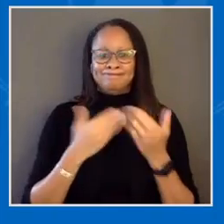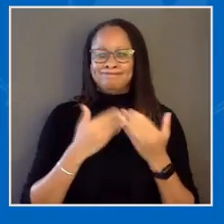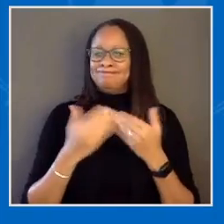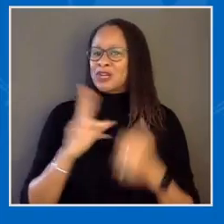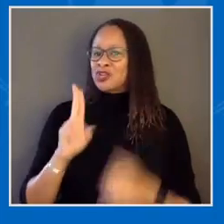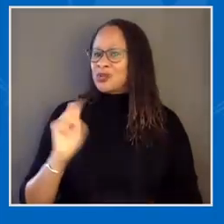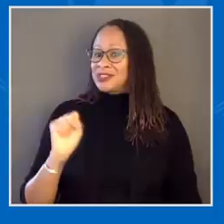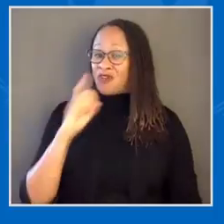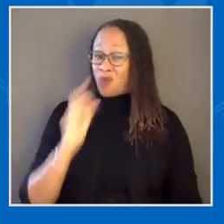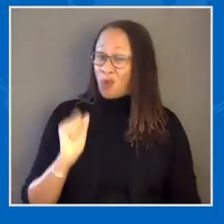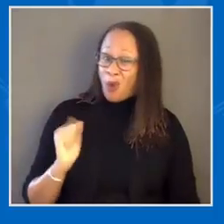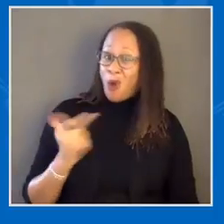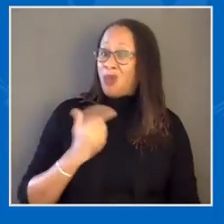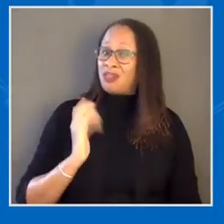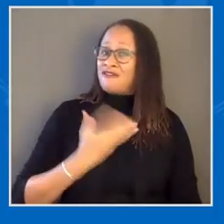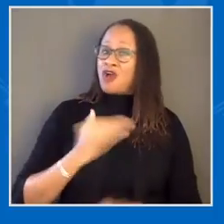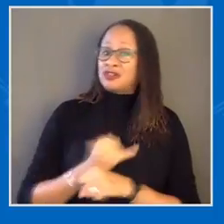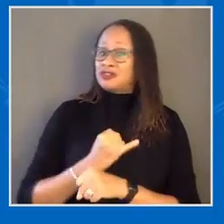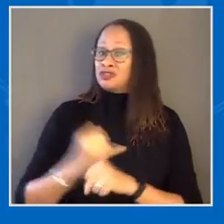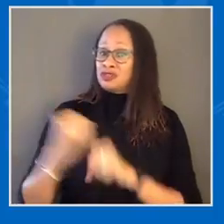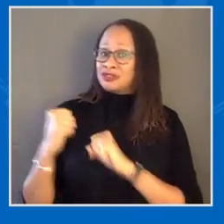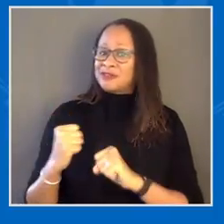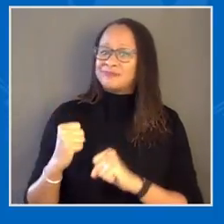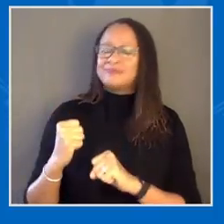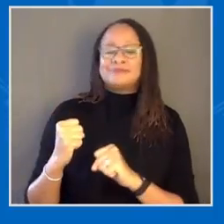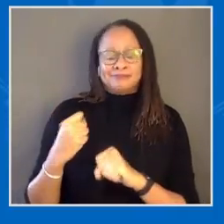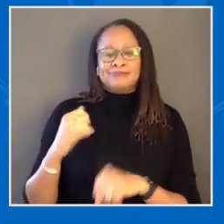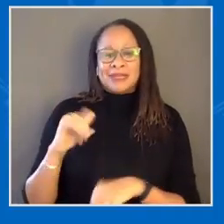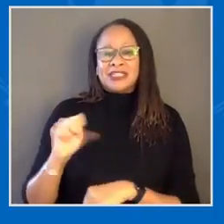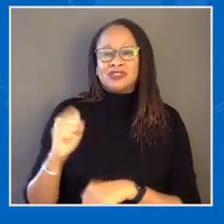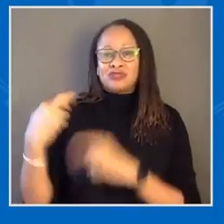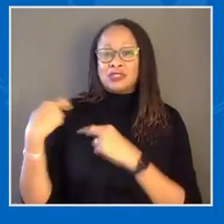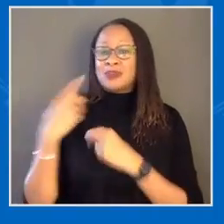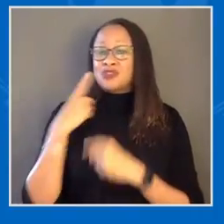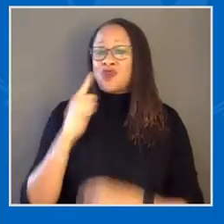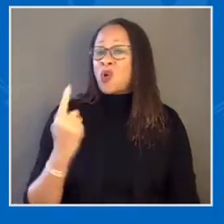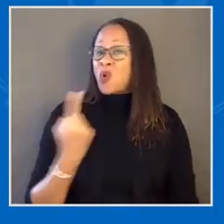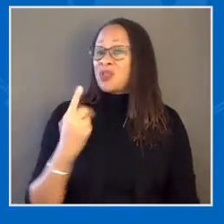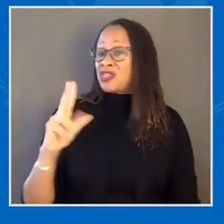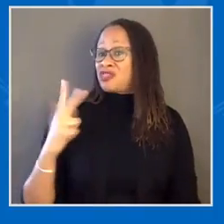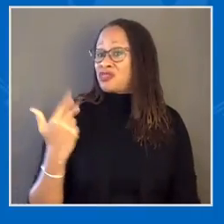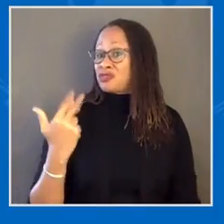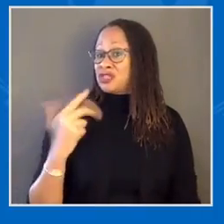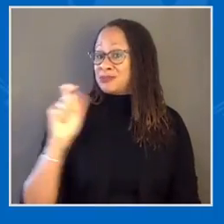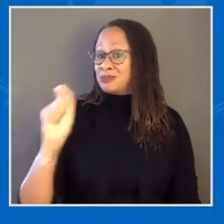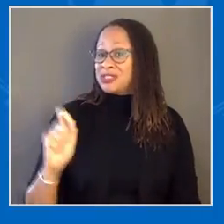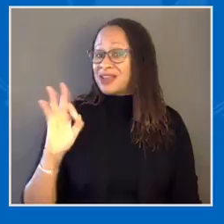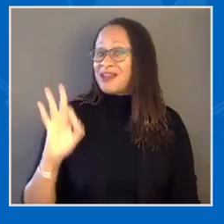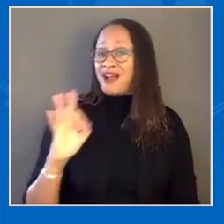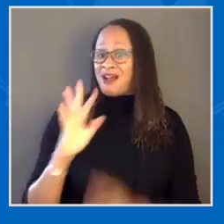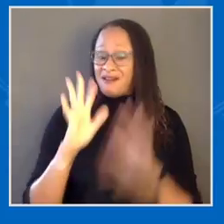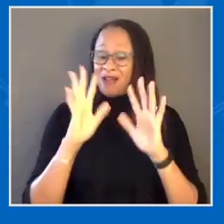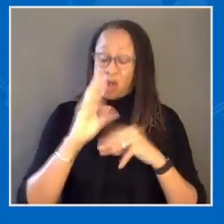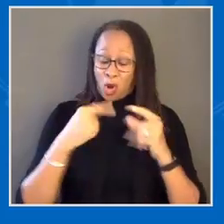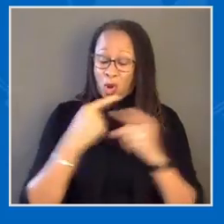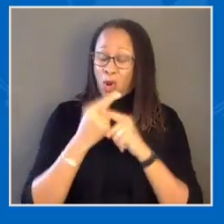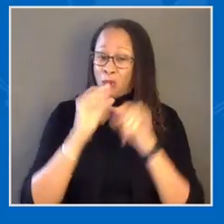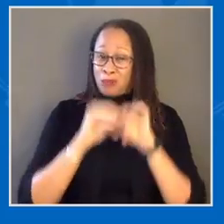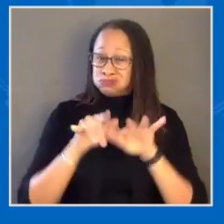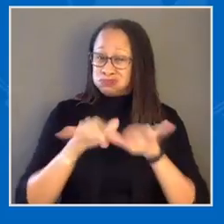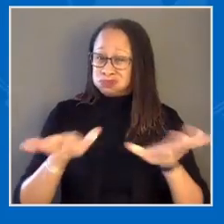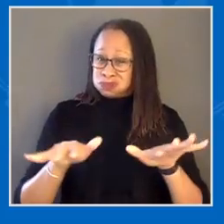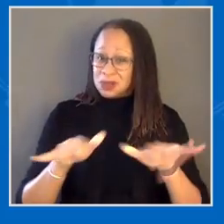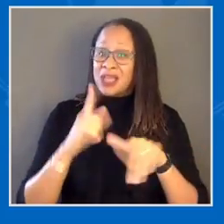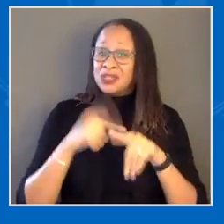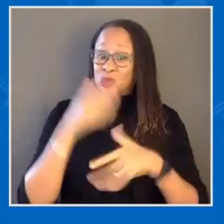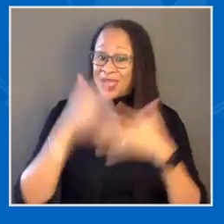our industrial strength, is responsible for only 13% of global emissions. To end this